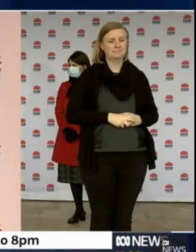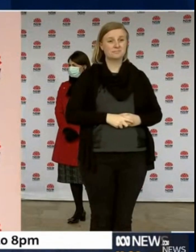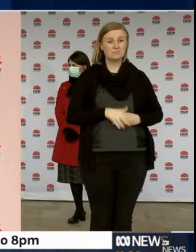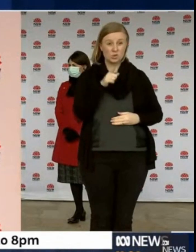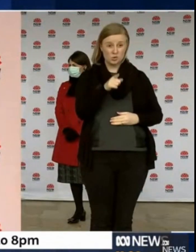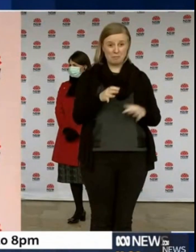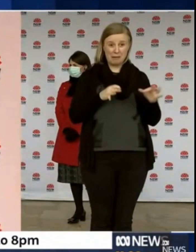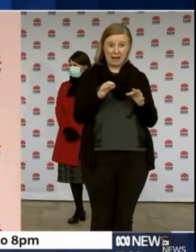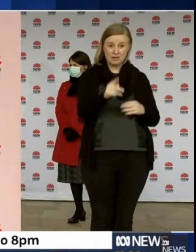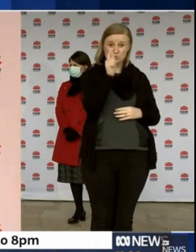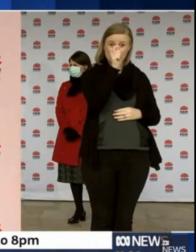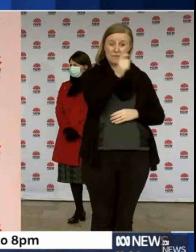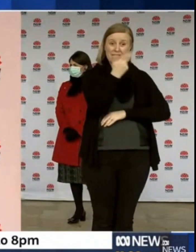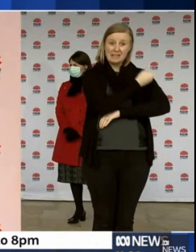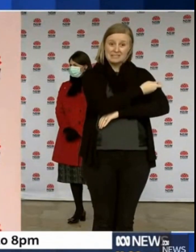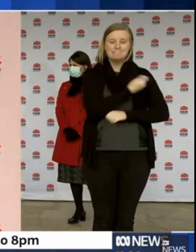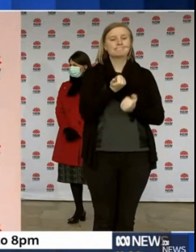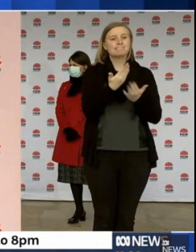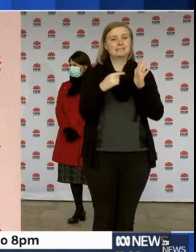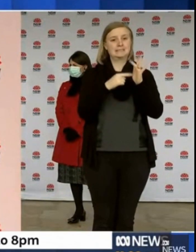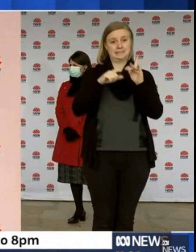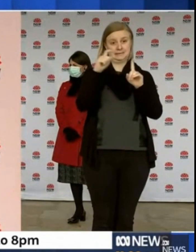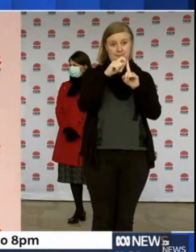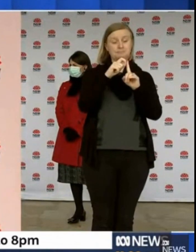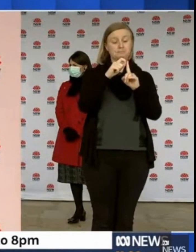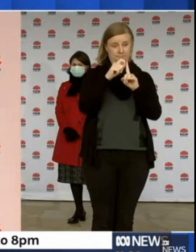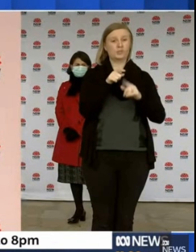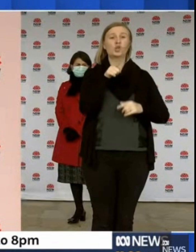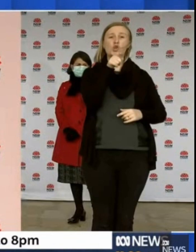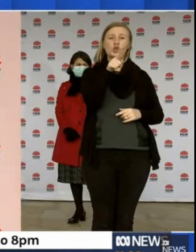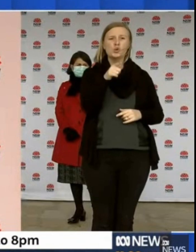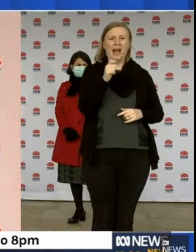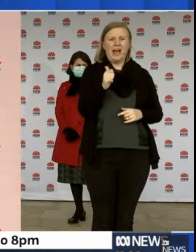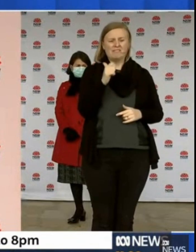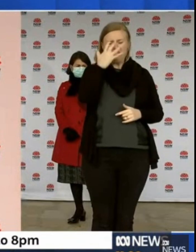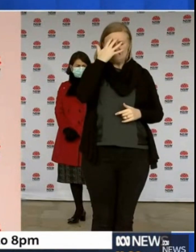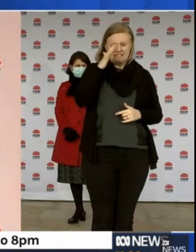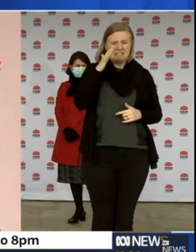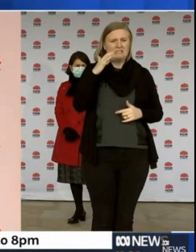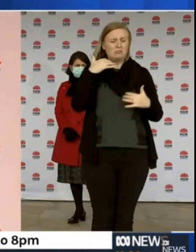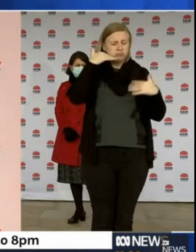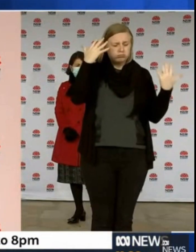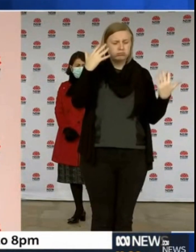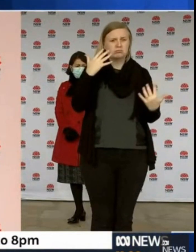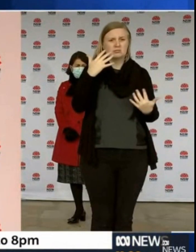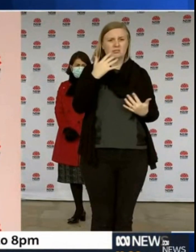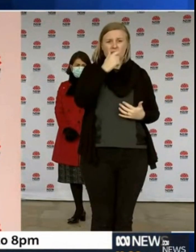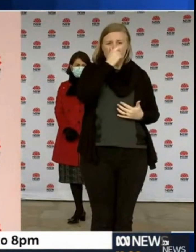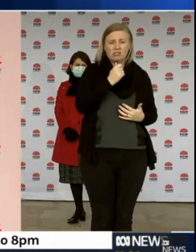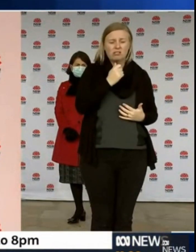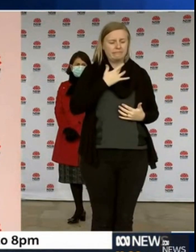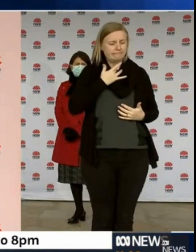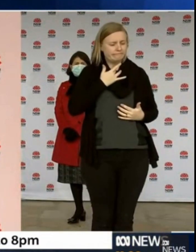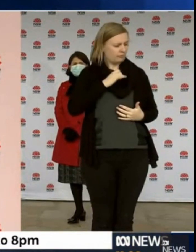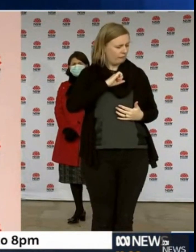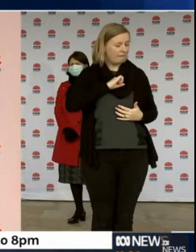of safety tips. Please do not go if you have any symptoms, and please, before